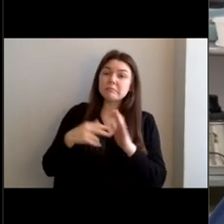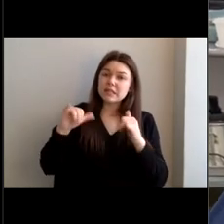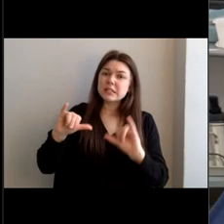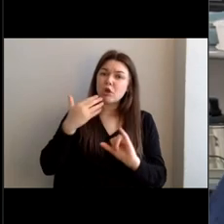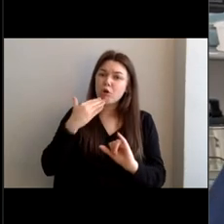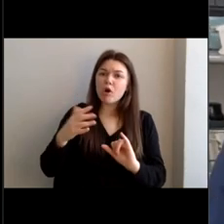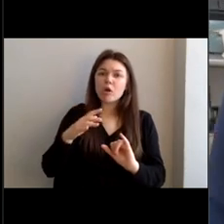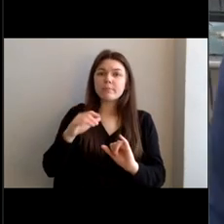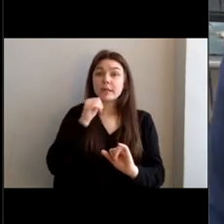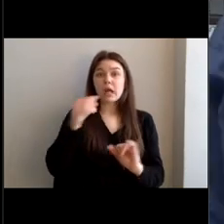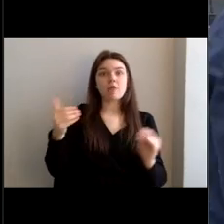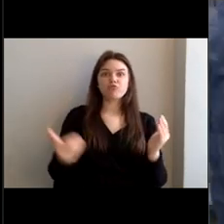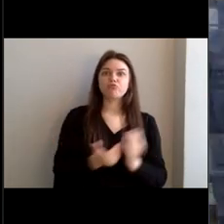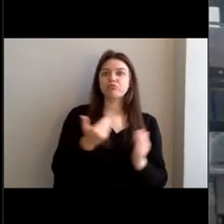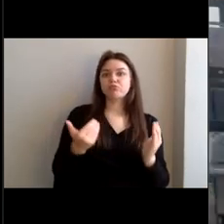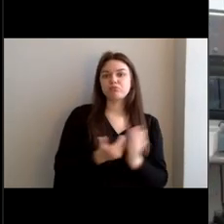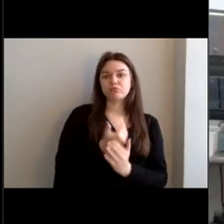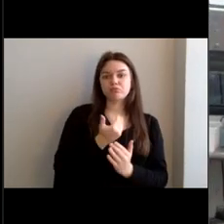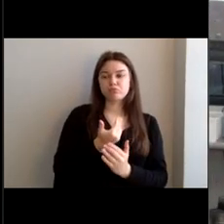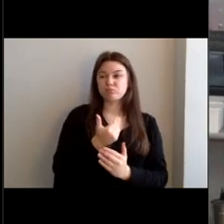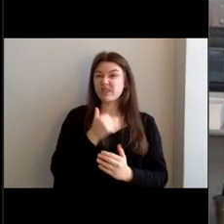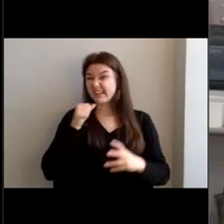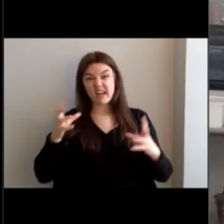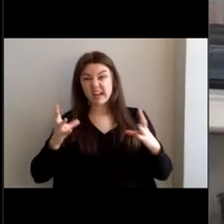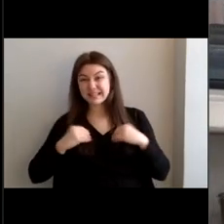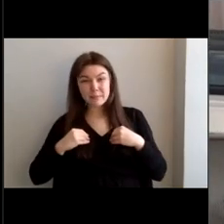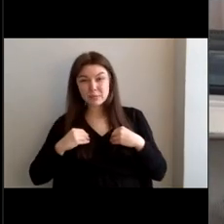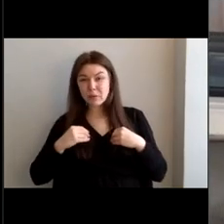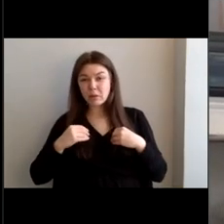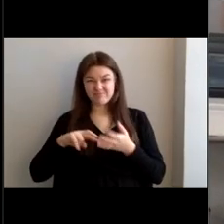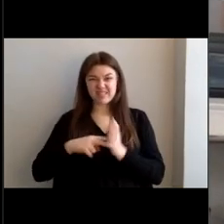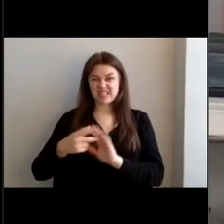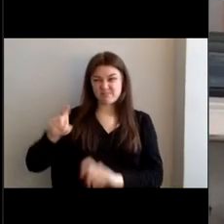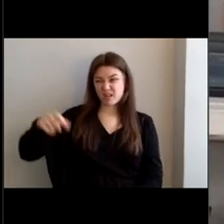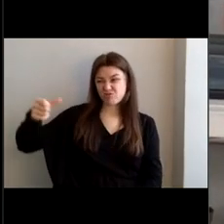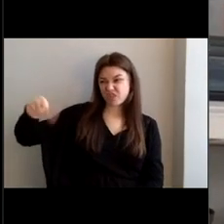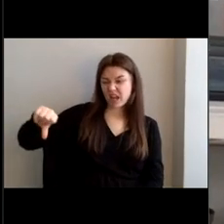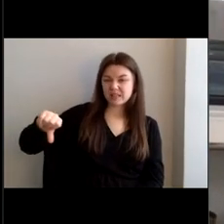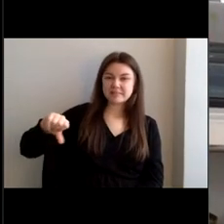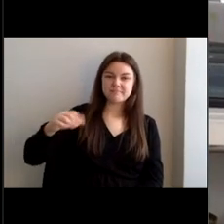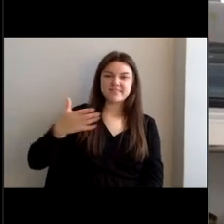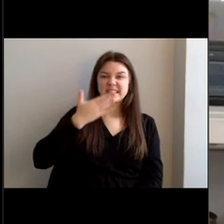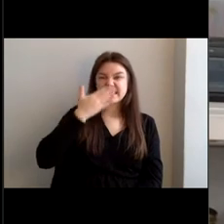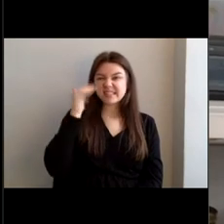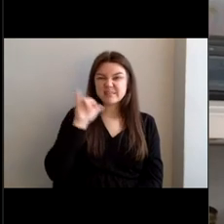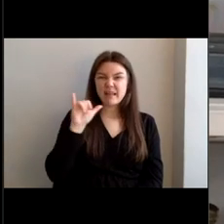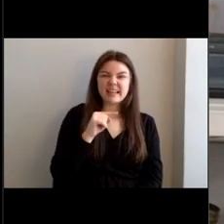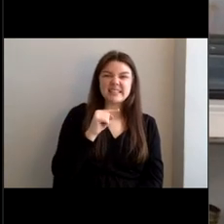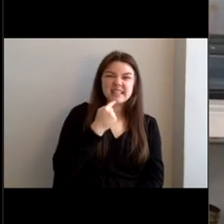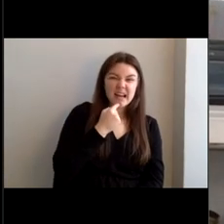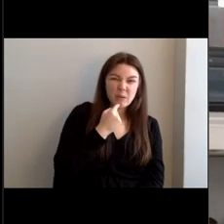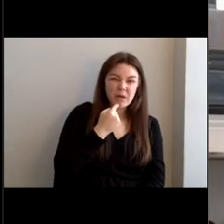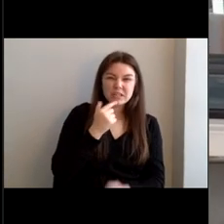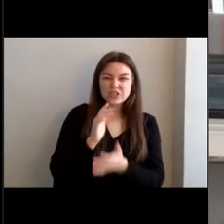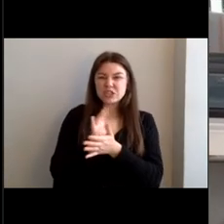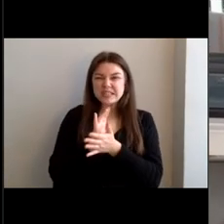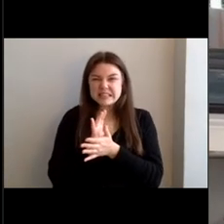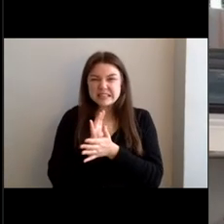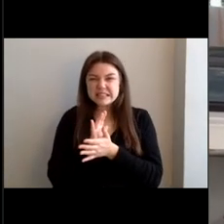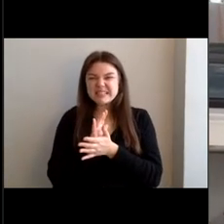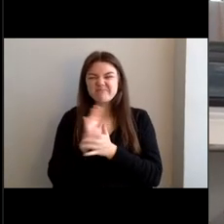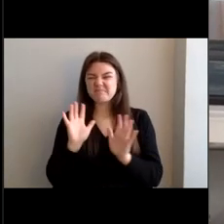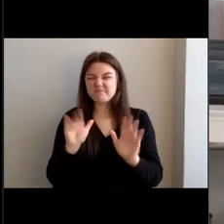fresh. And an unacceptable shrimp, which means a rejected shrimp, would have a smell of sour or cheesy or yeasty.